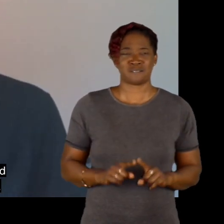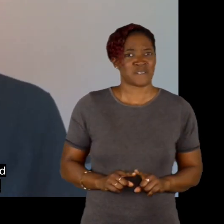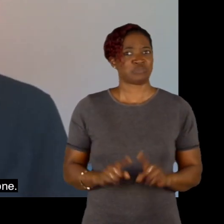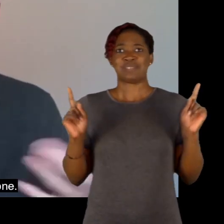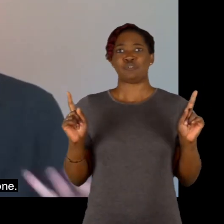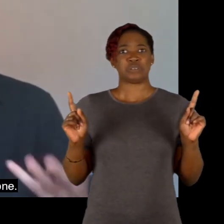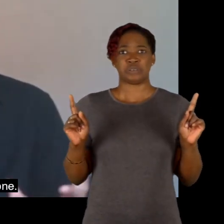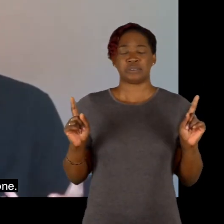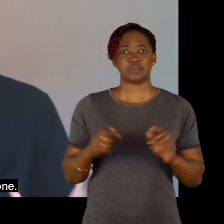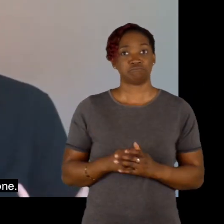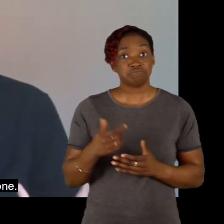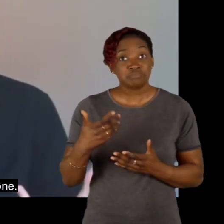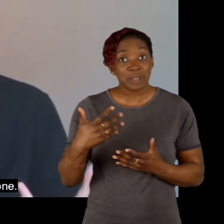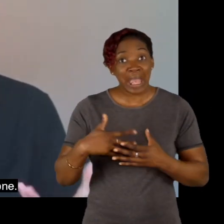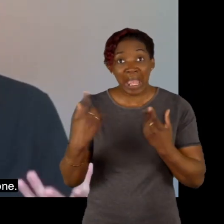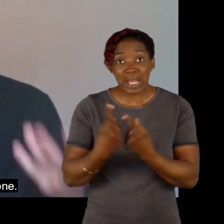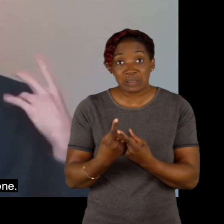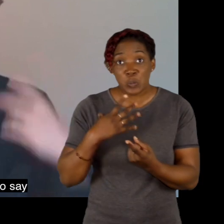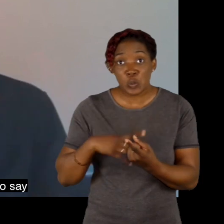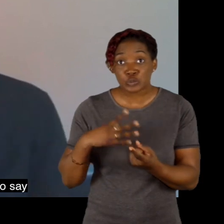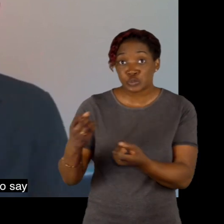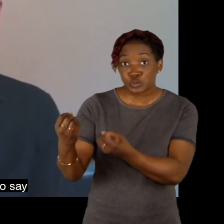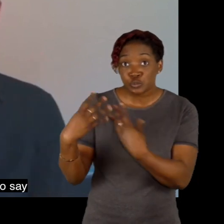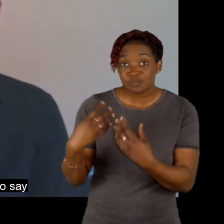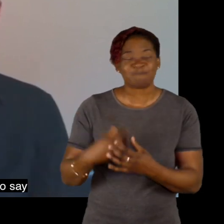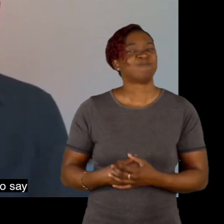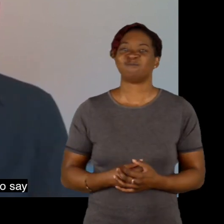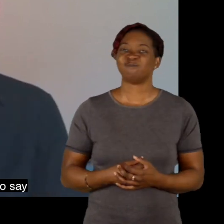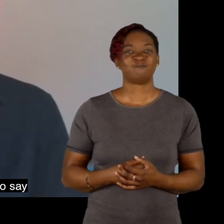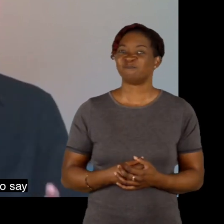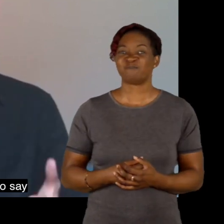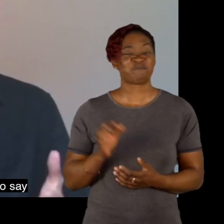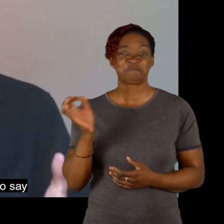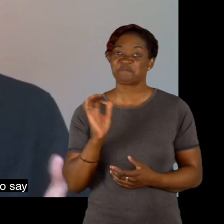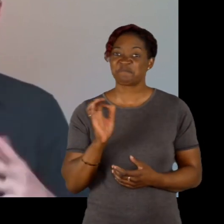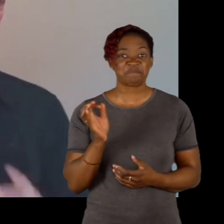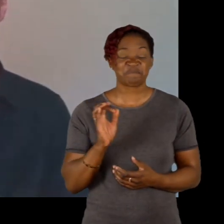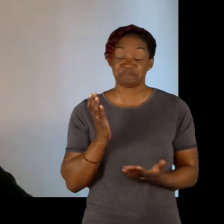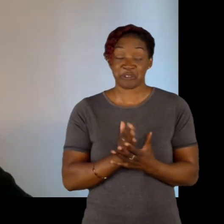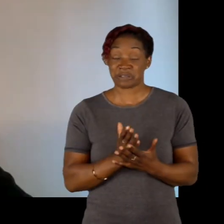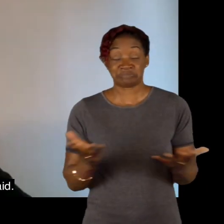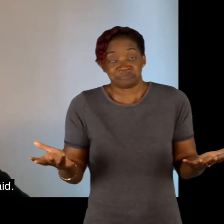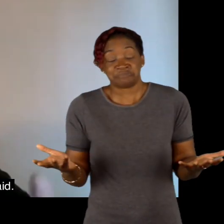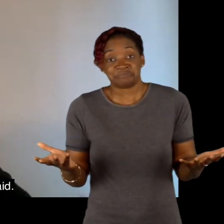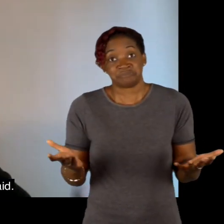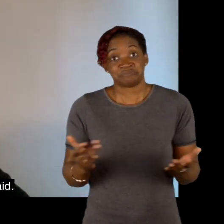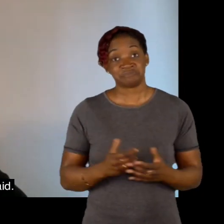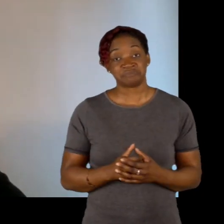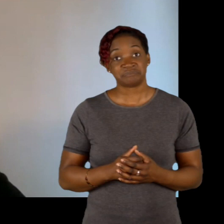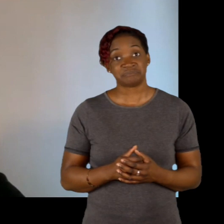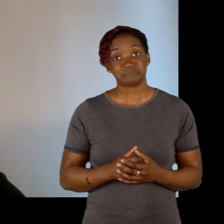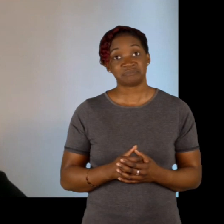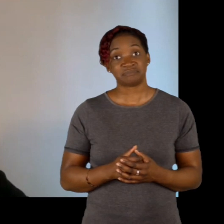moment. So pretty different to the last one. You got anything that you'd like to say about that one, Duncan? Nothing you haven't really